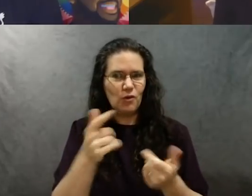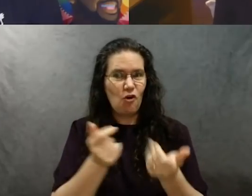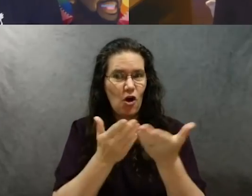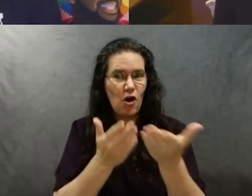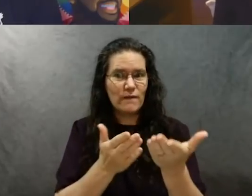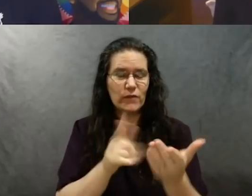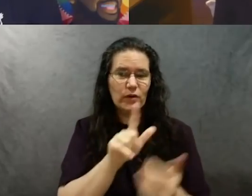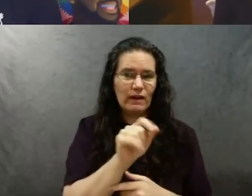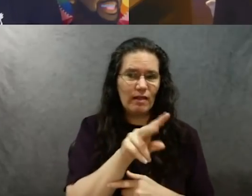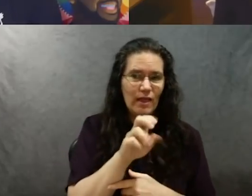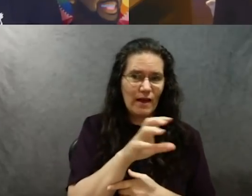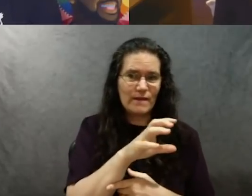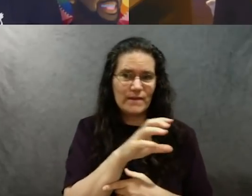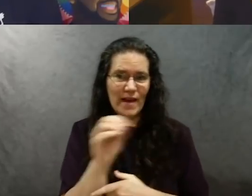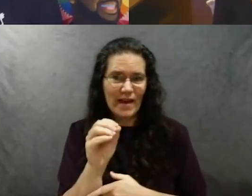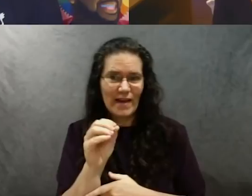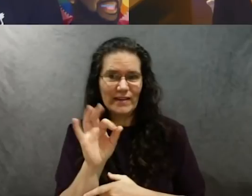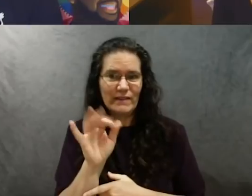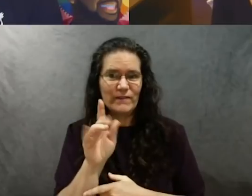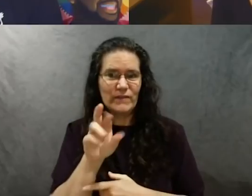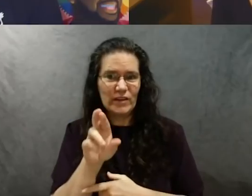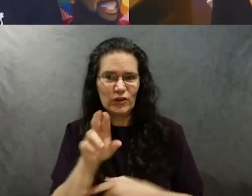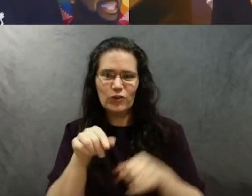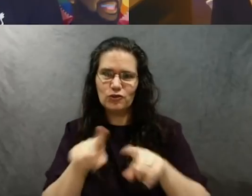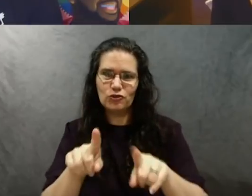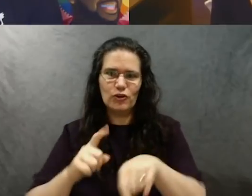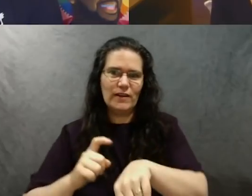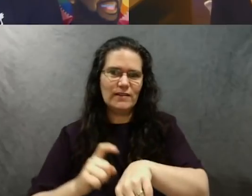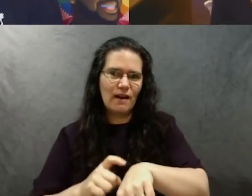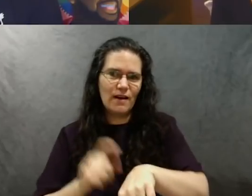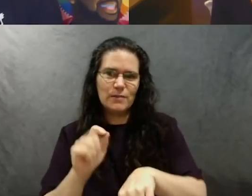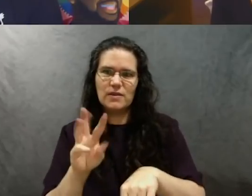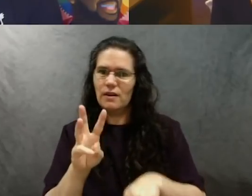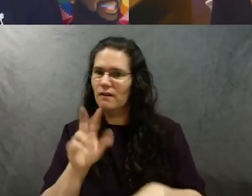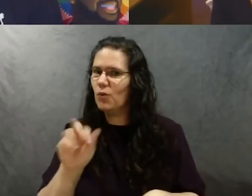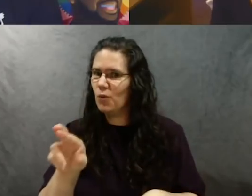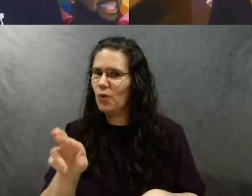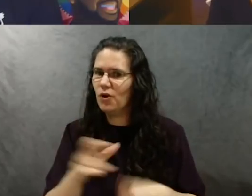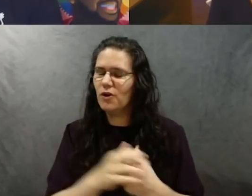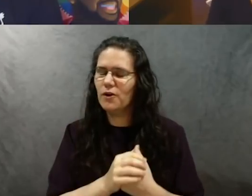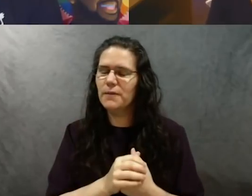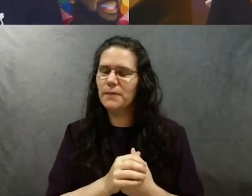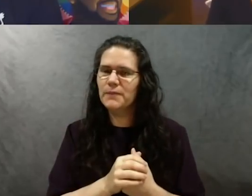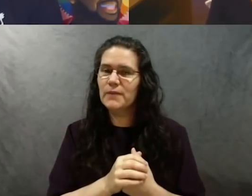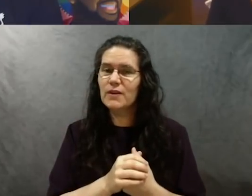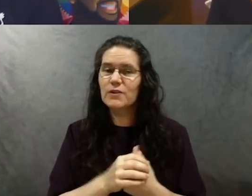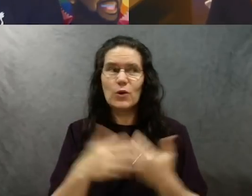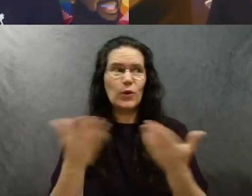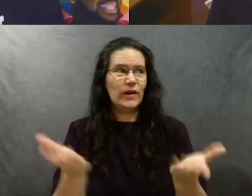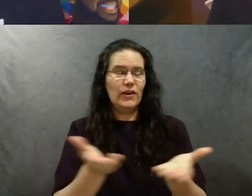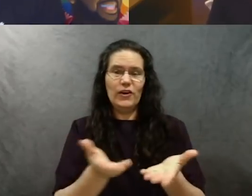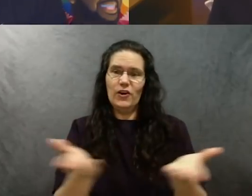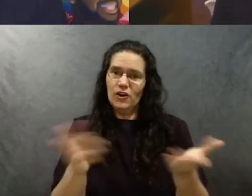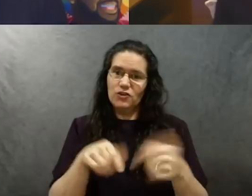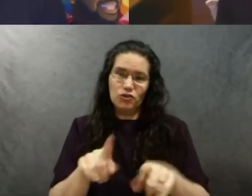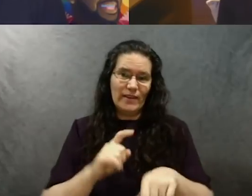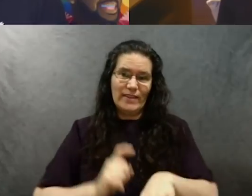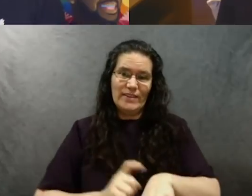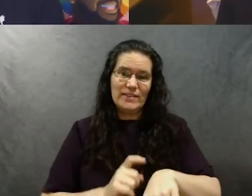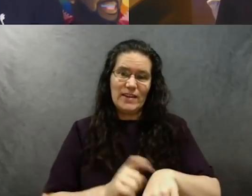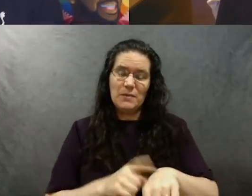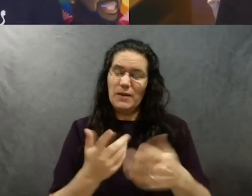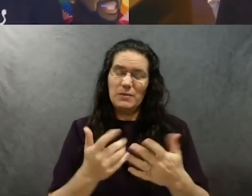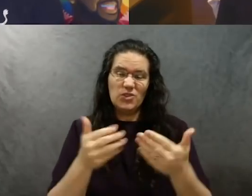during times of war. So here we are during these times, and maybe just to